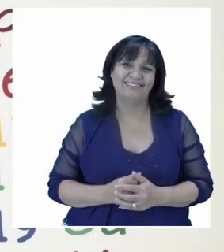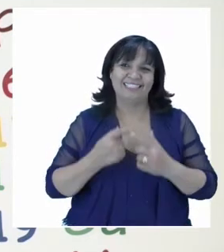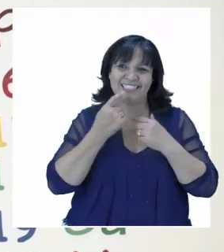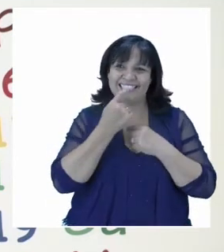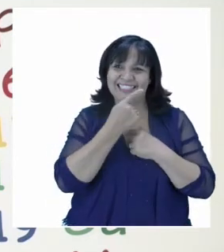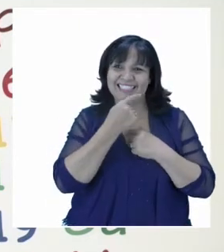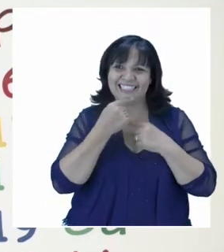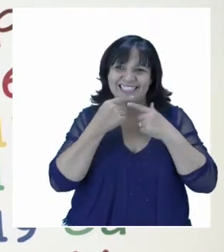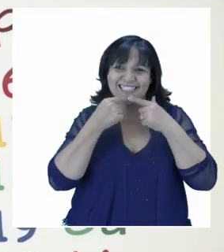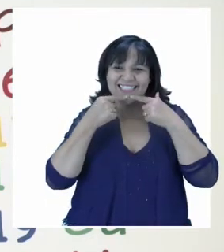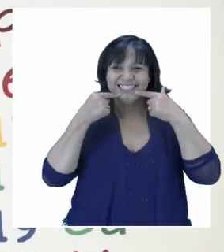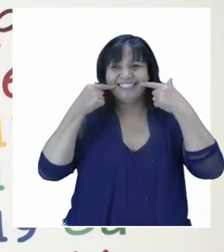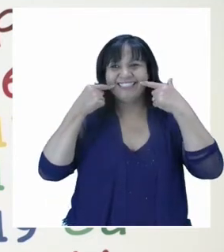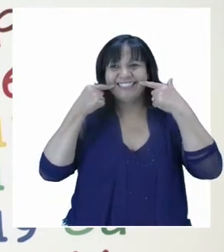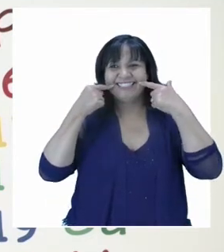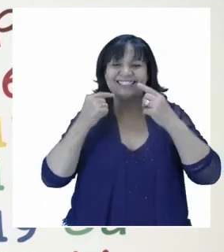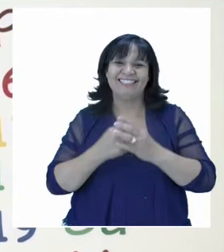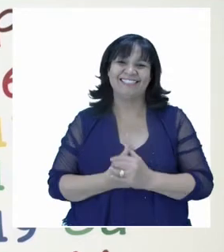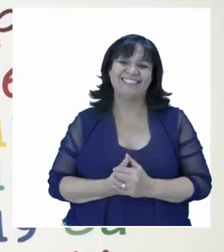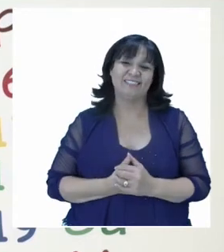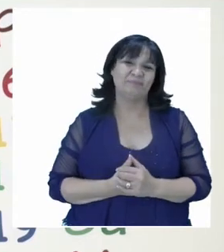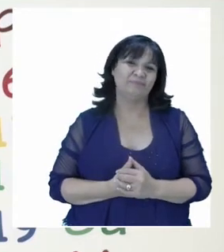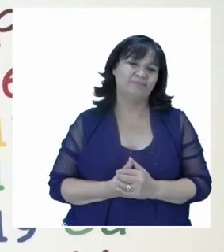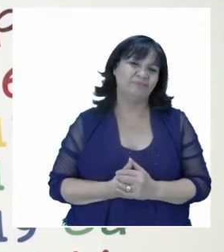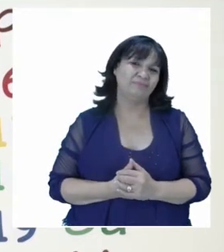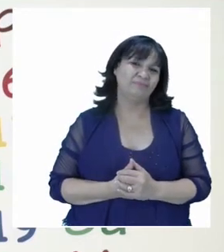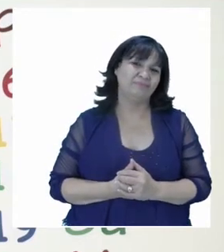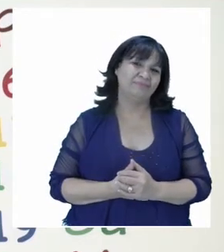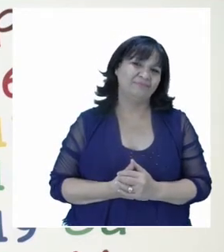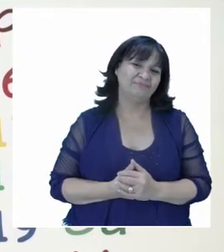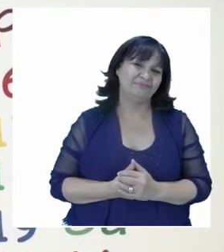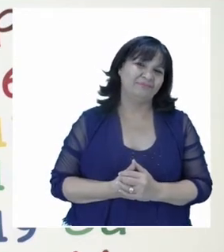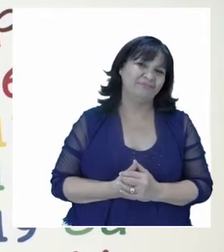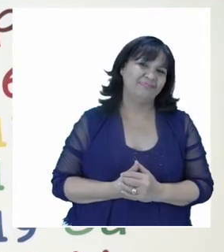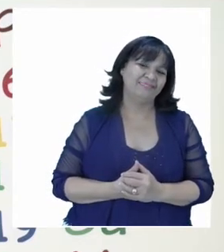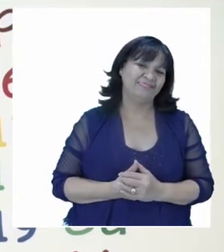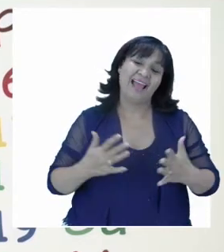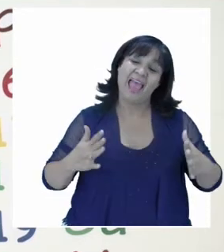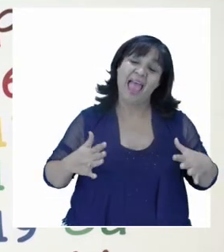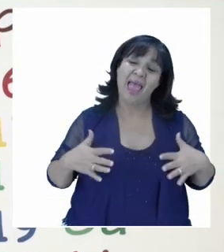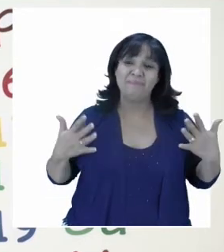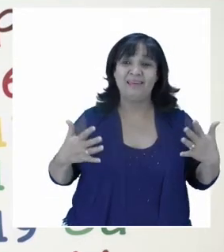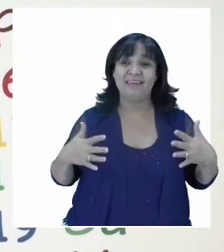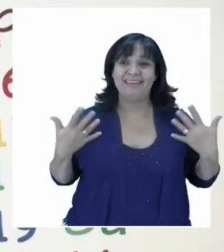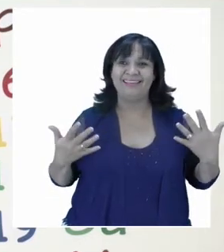the corners of our lips are far and our teeth are showing and we are